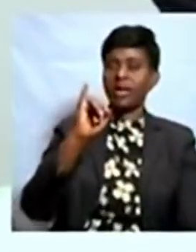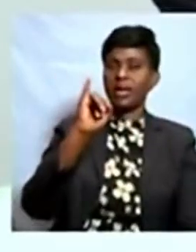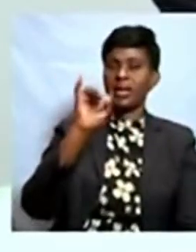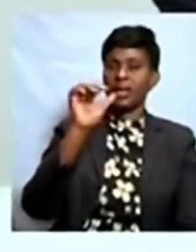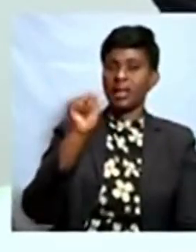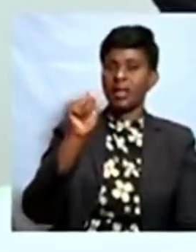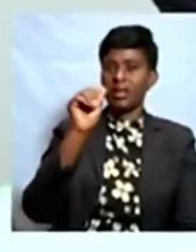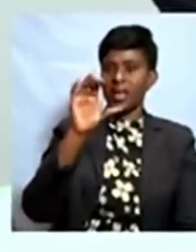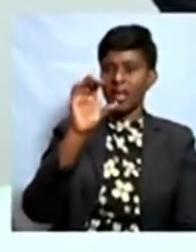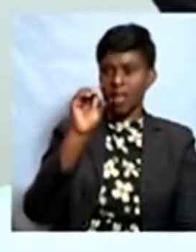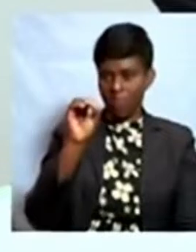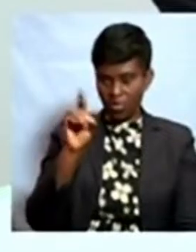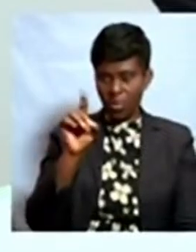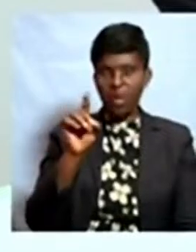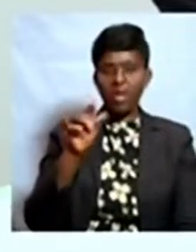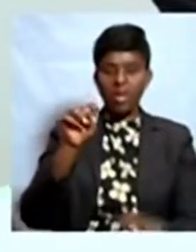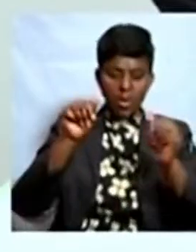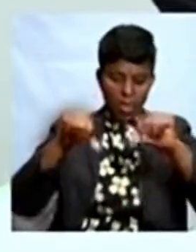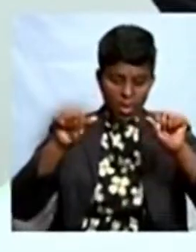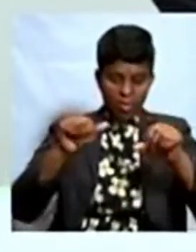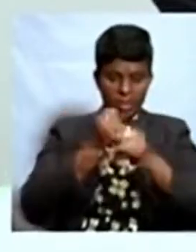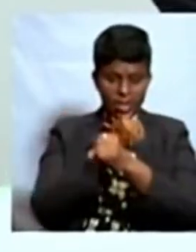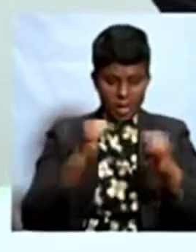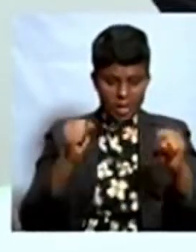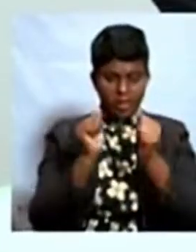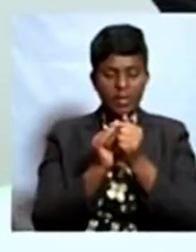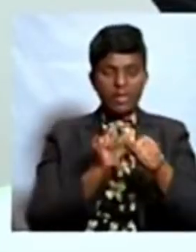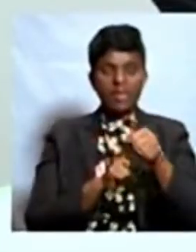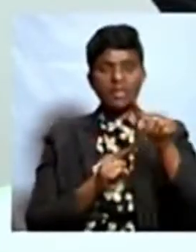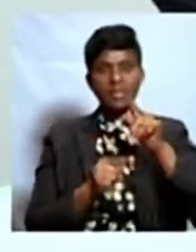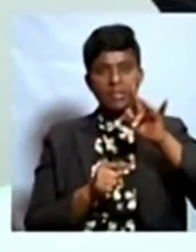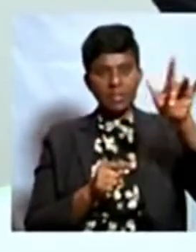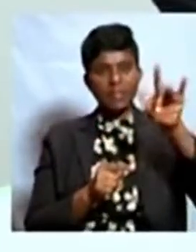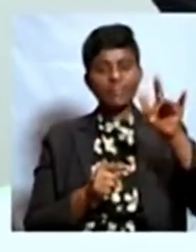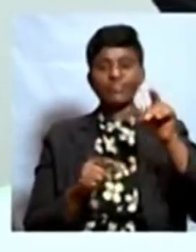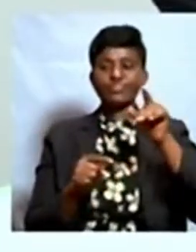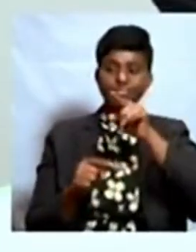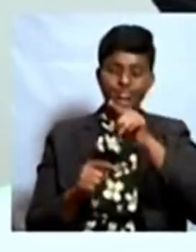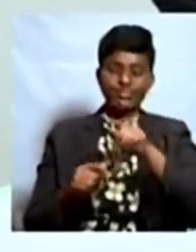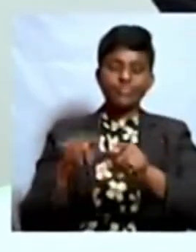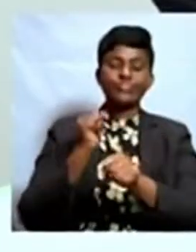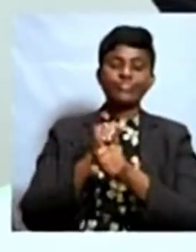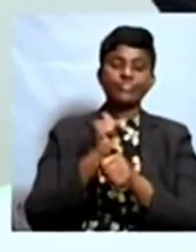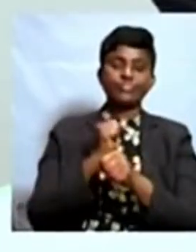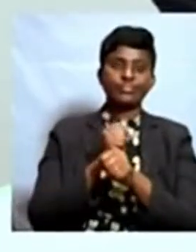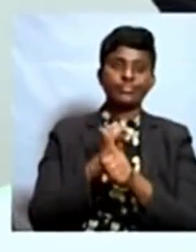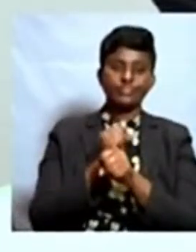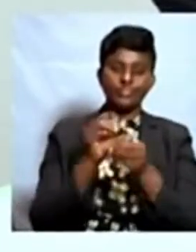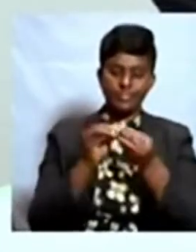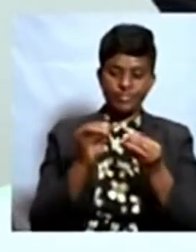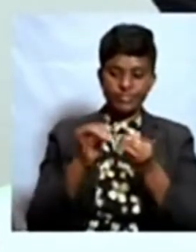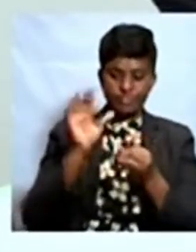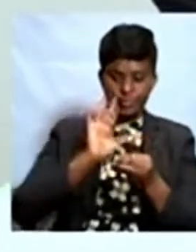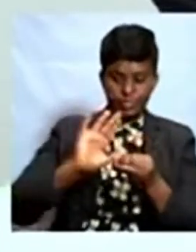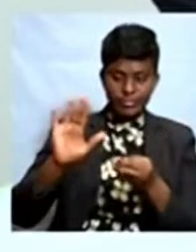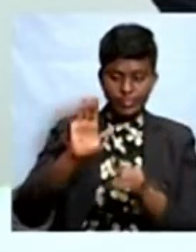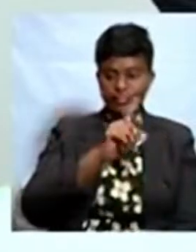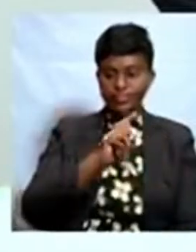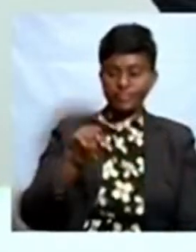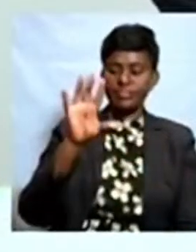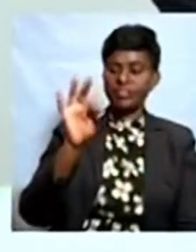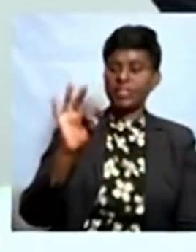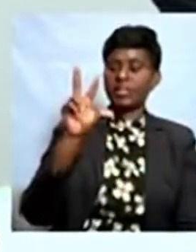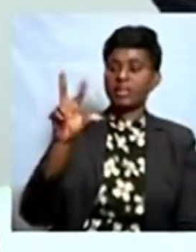audits the aviation safety and aviation security oversight capacities of its 193